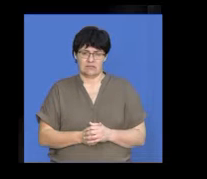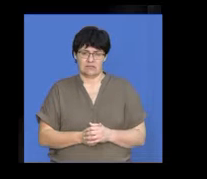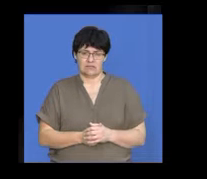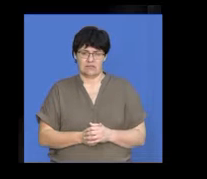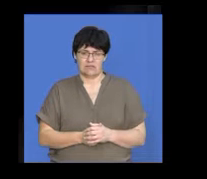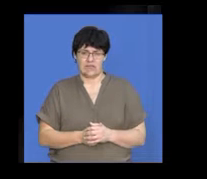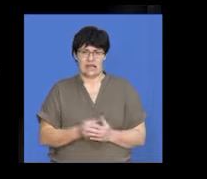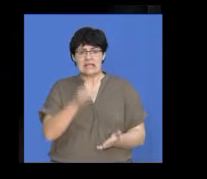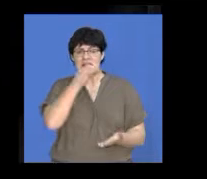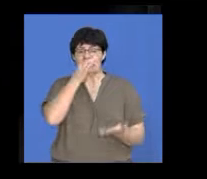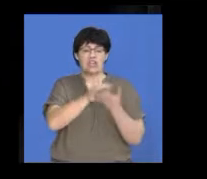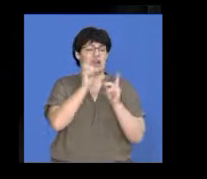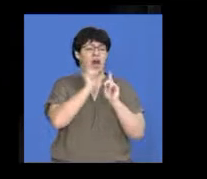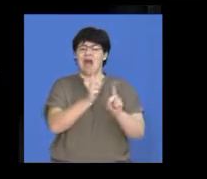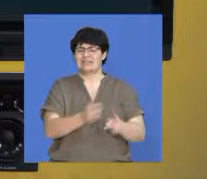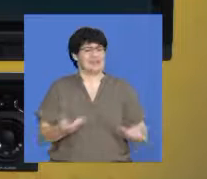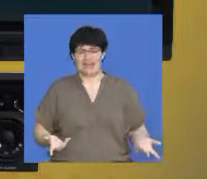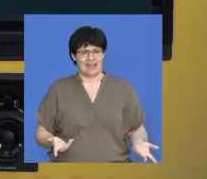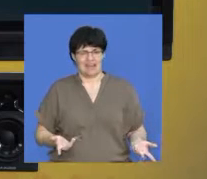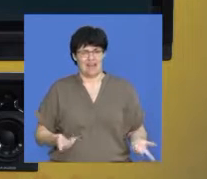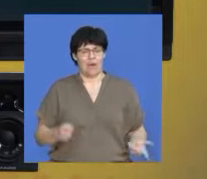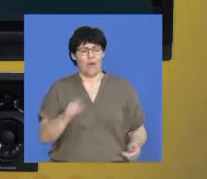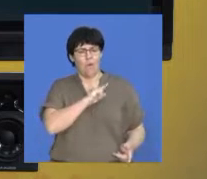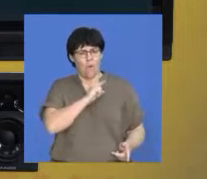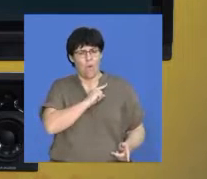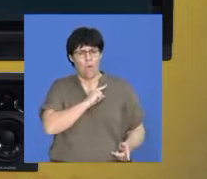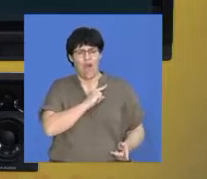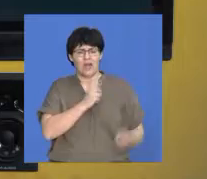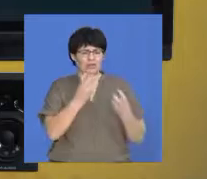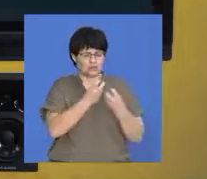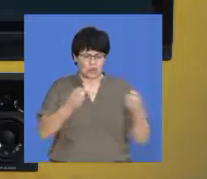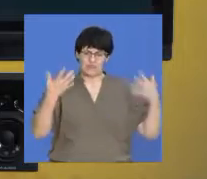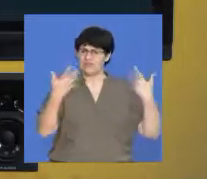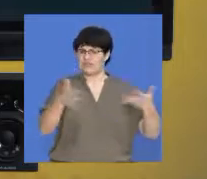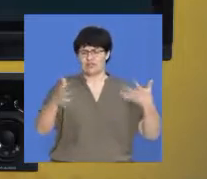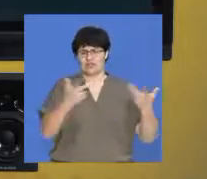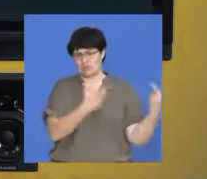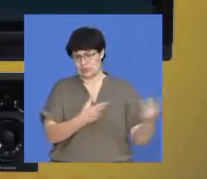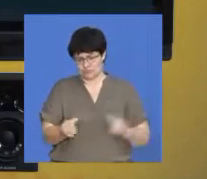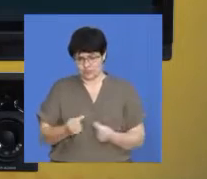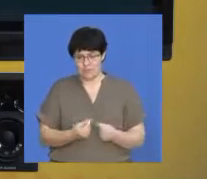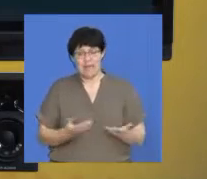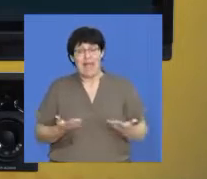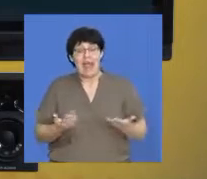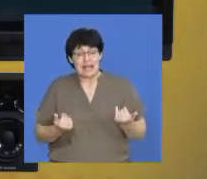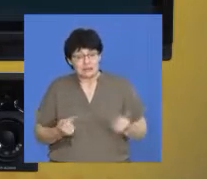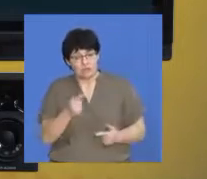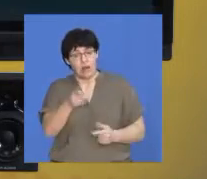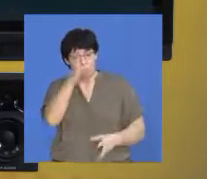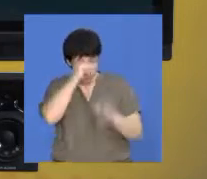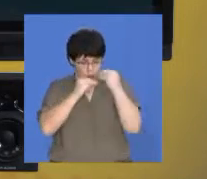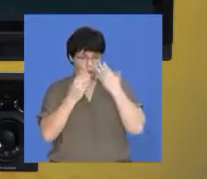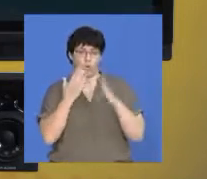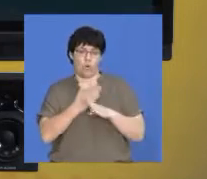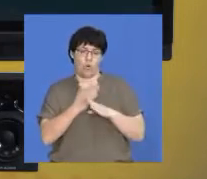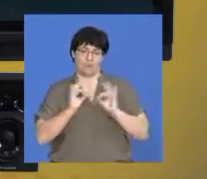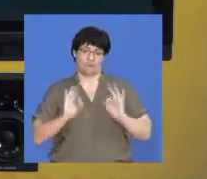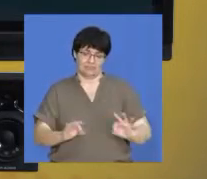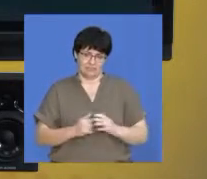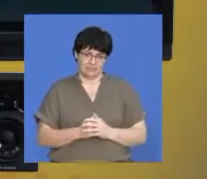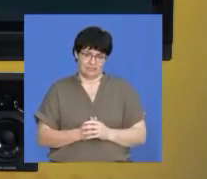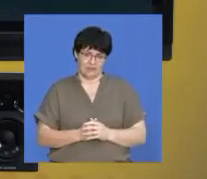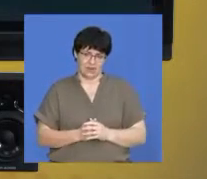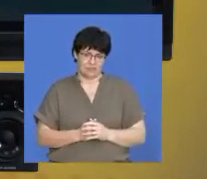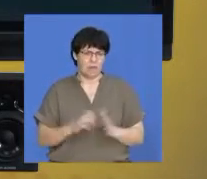give you the suggested answers here because we've already worked through the sources, okay, and I'm expecting you to learn your work. But I just want us